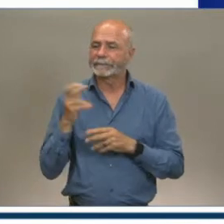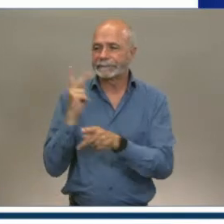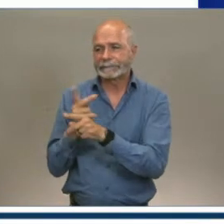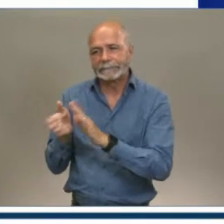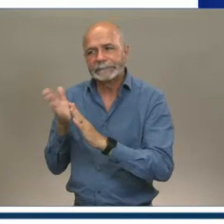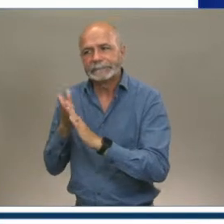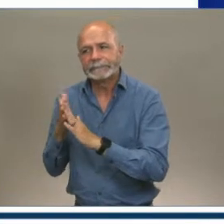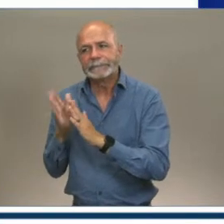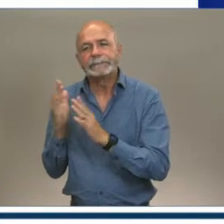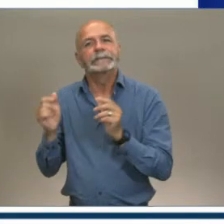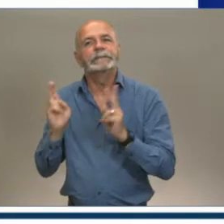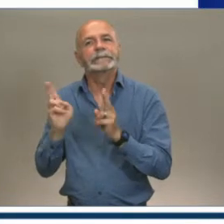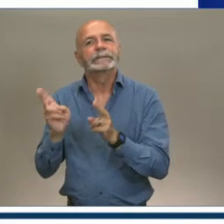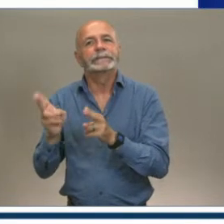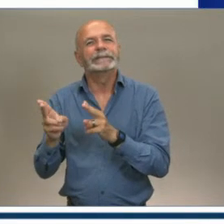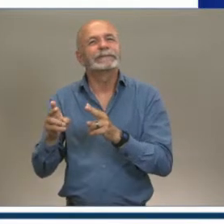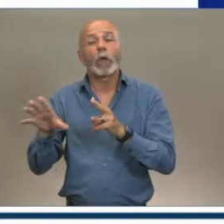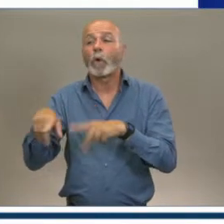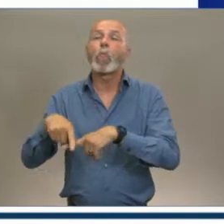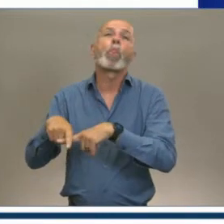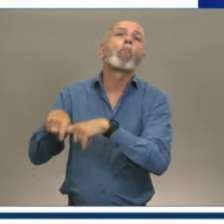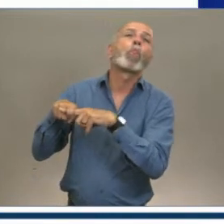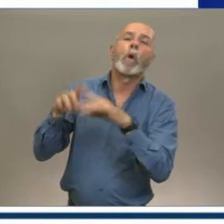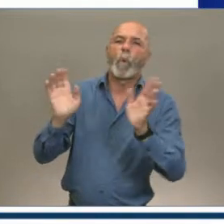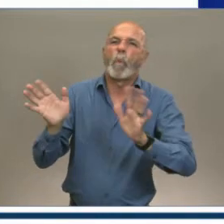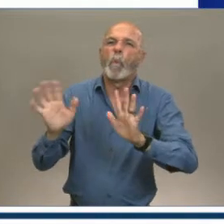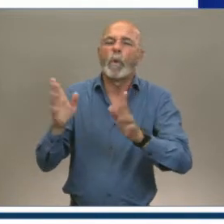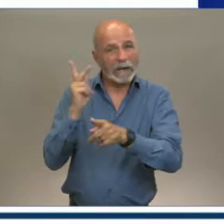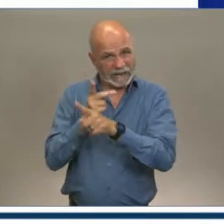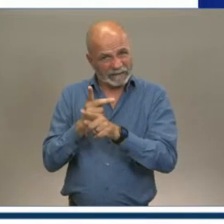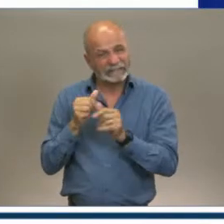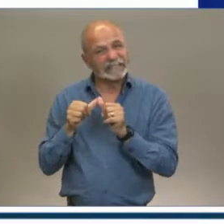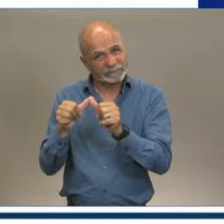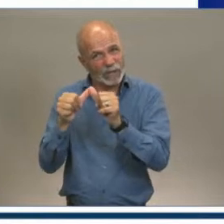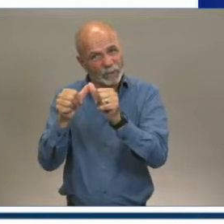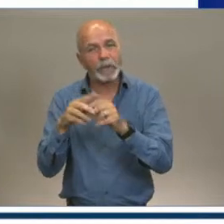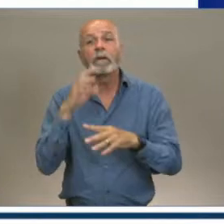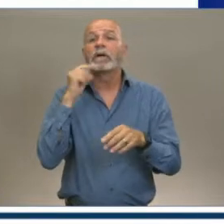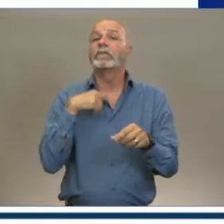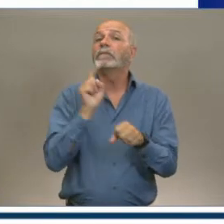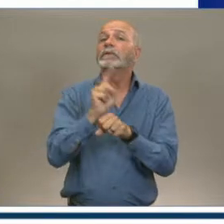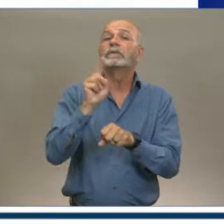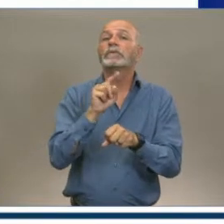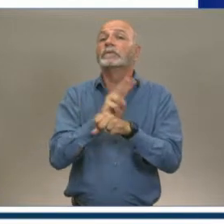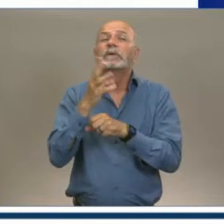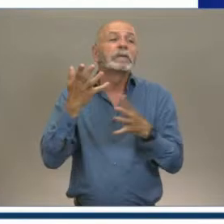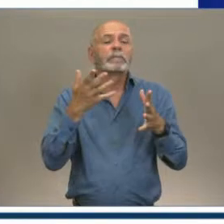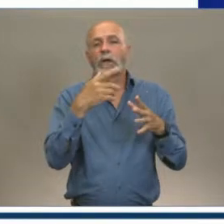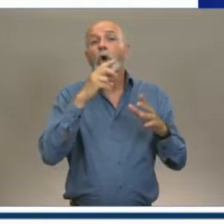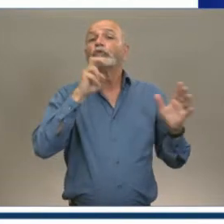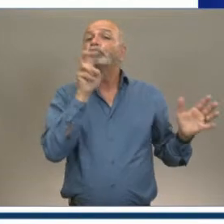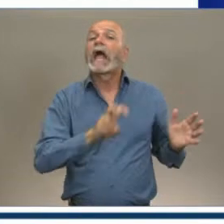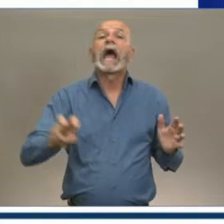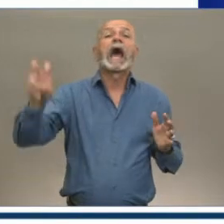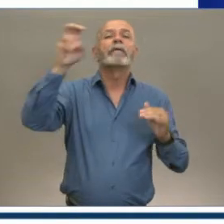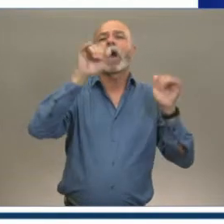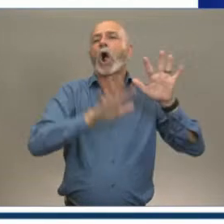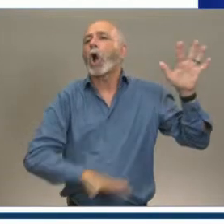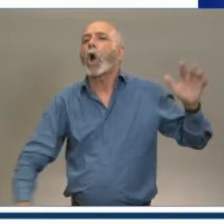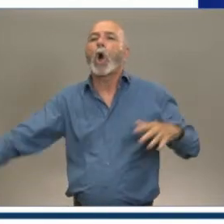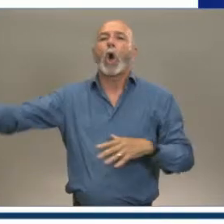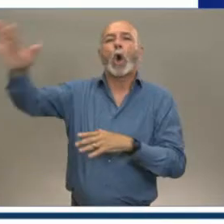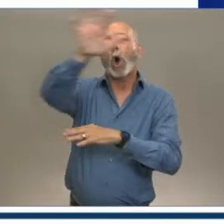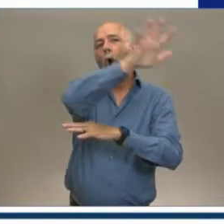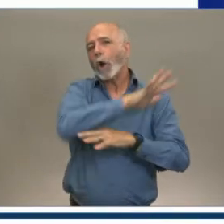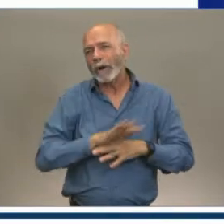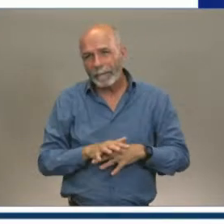let up, but we are doing well enough that next week we can enjoy traveling in and out of the Atlantic region. Dr. Strang, I'll turn it over